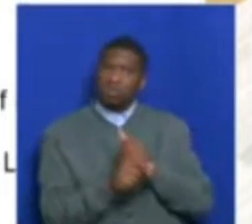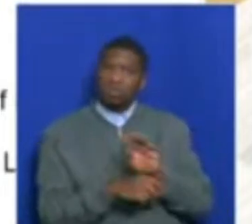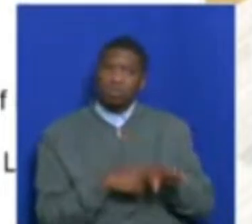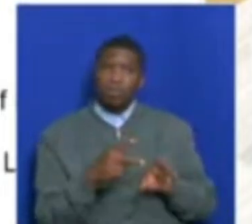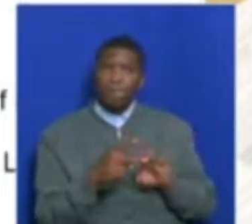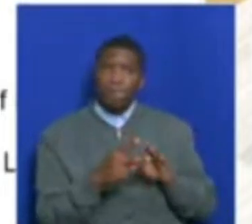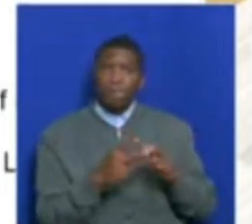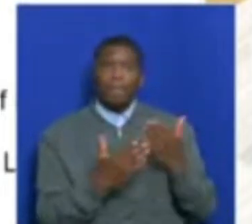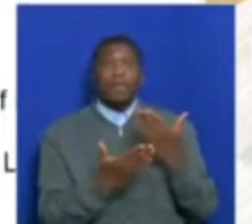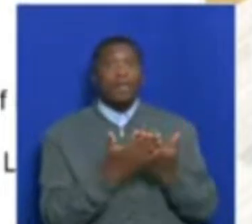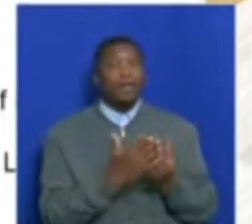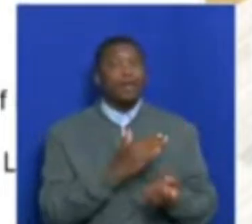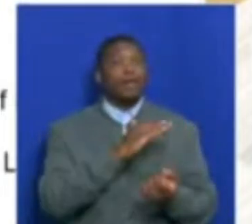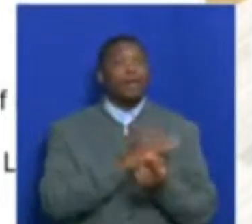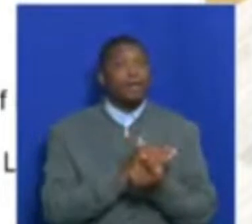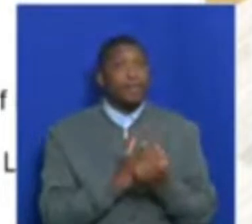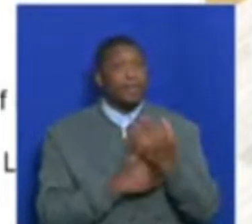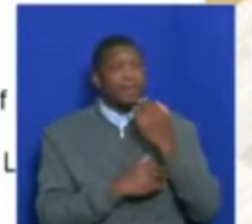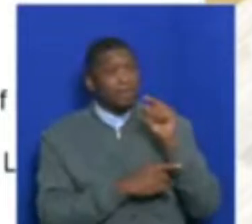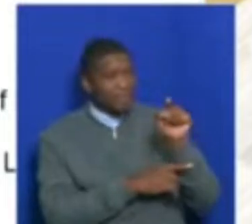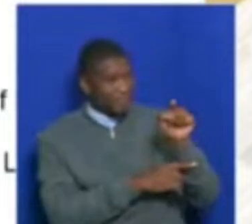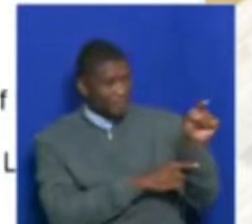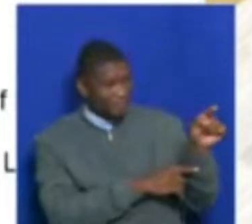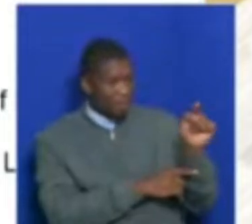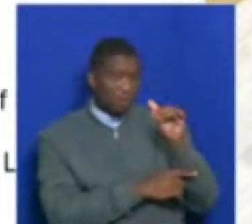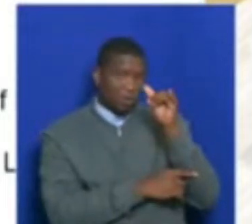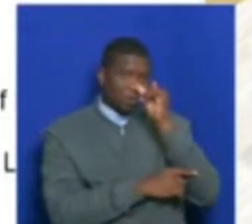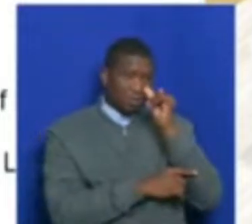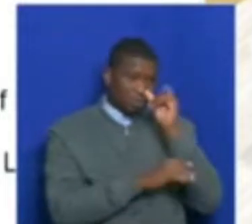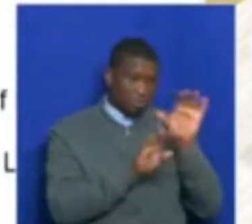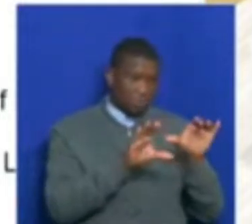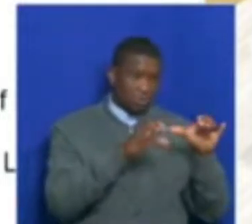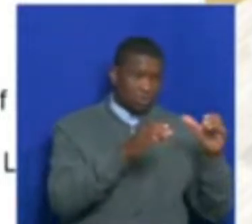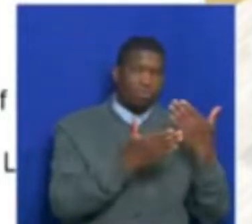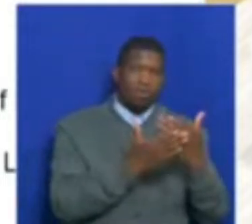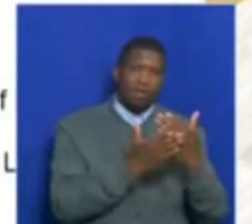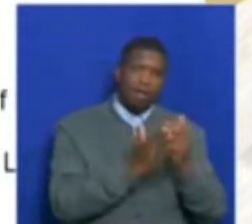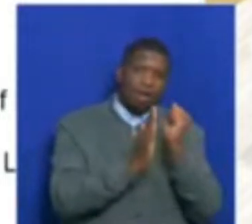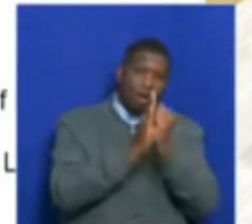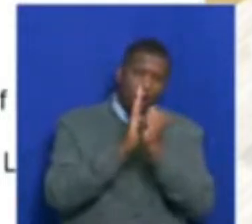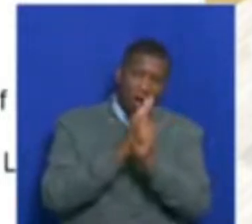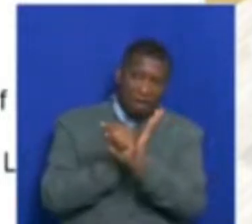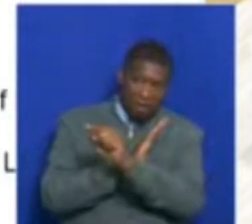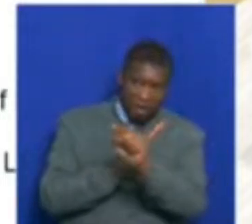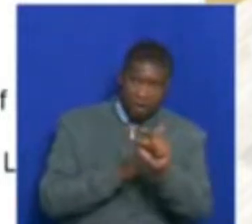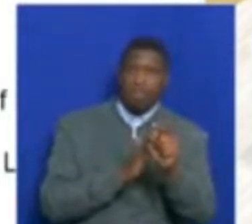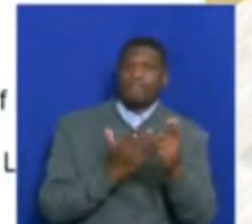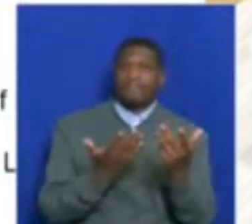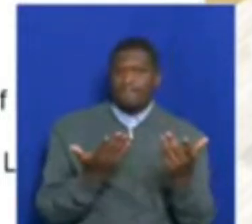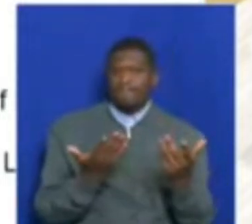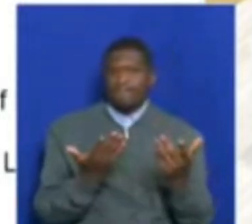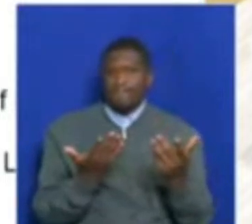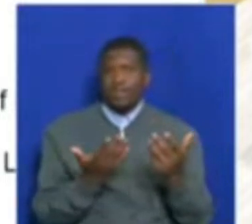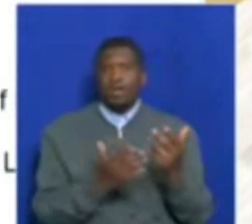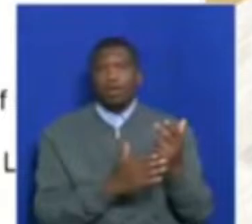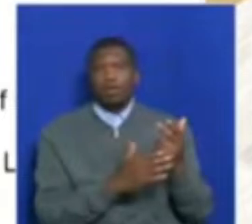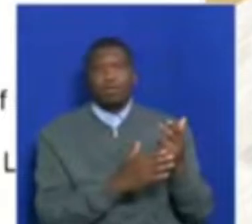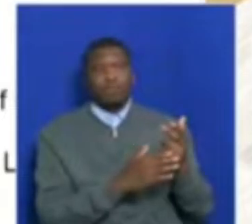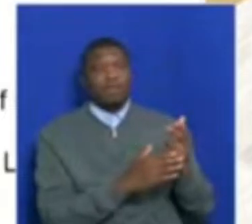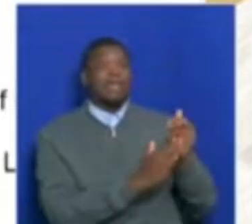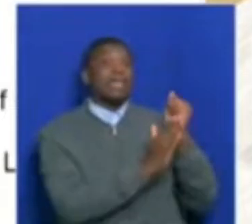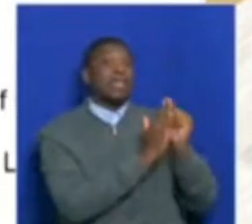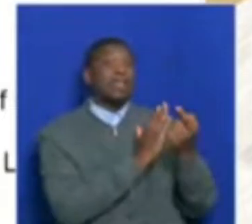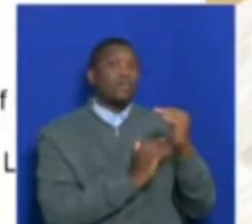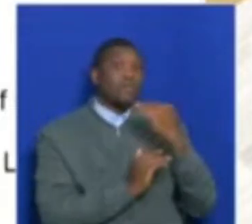by organized crime gangs wanting to pay for rivals to be killed. The killing of Bevan Loftus, Cishle